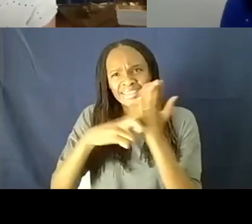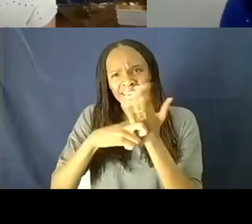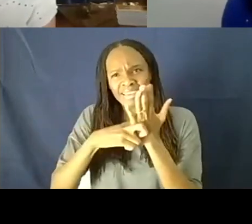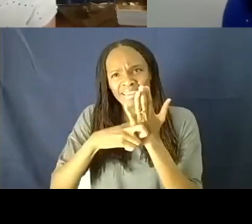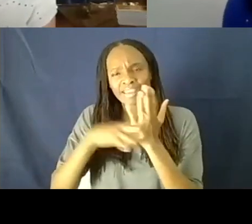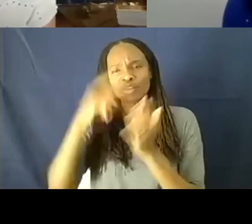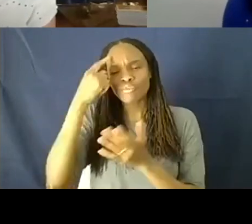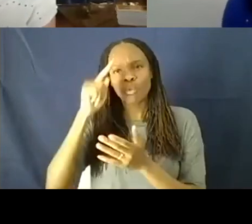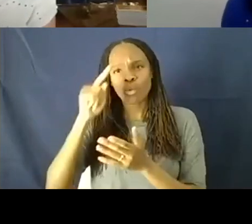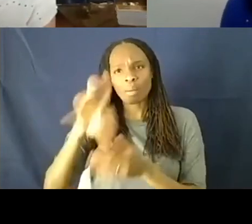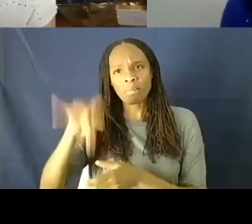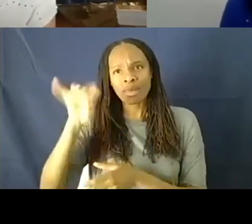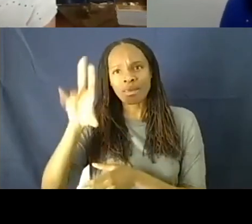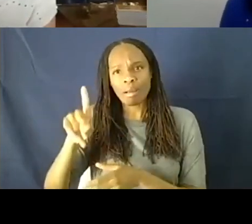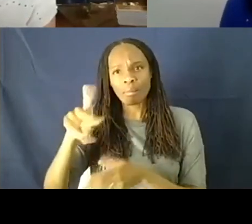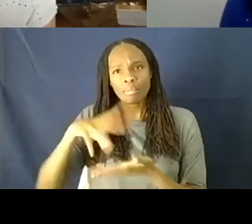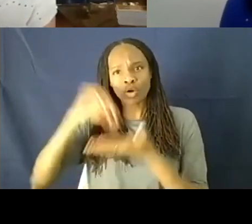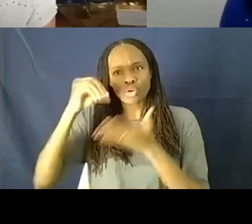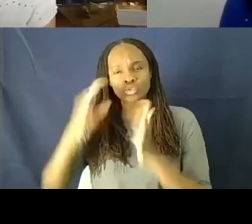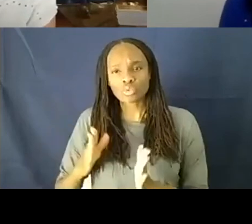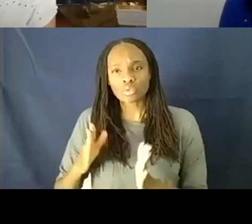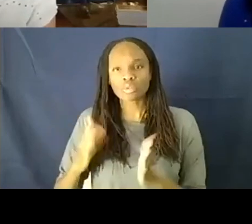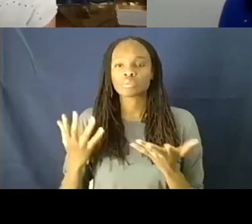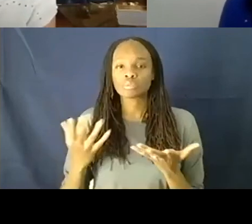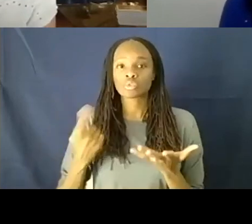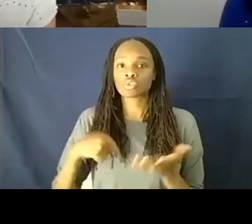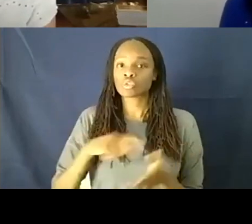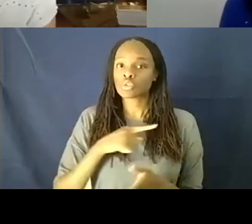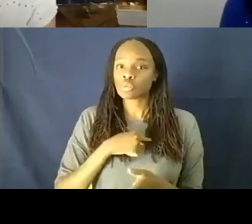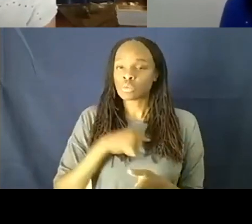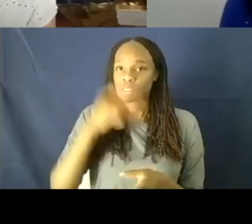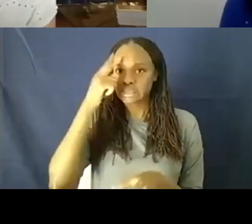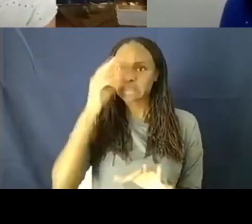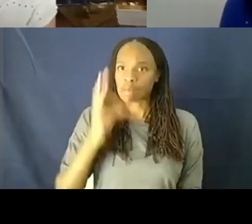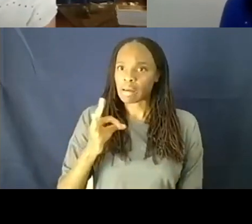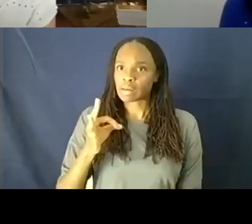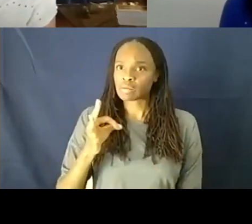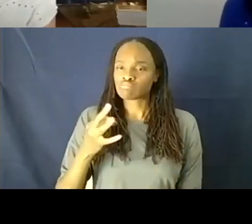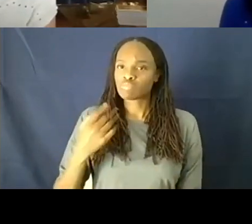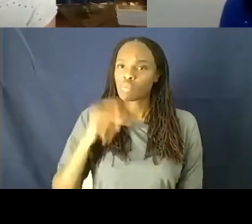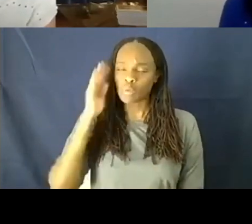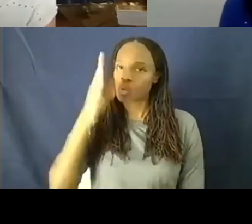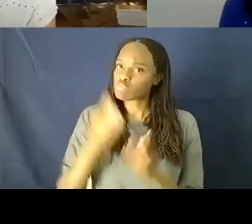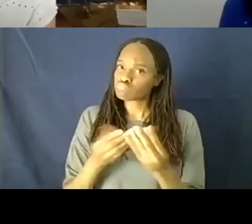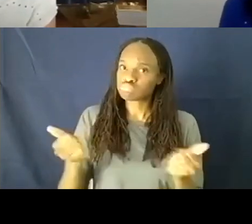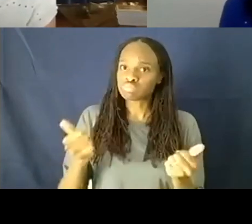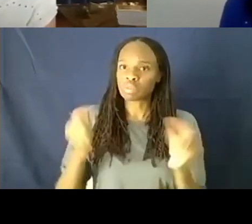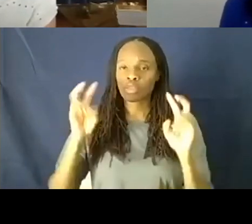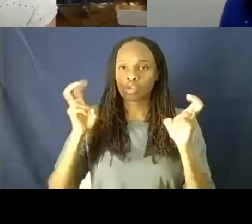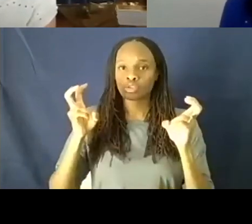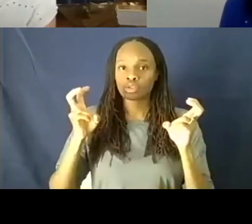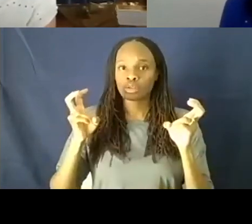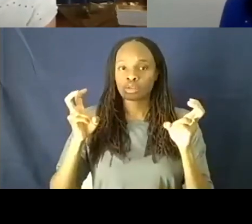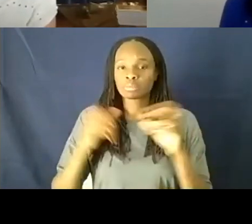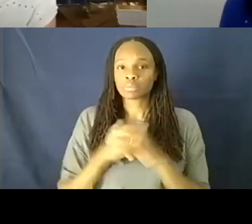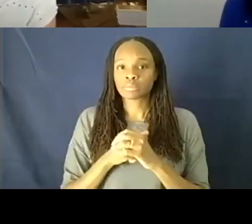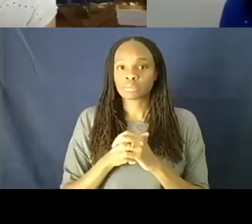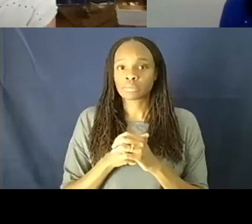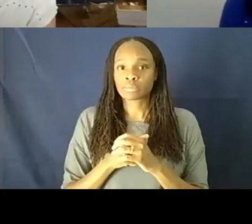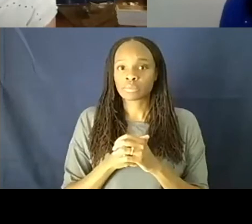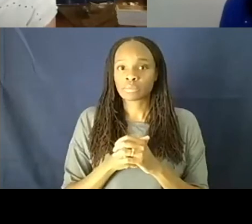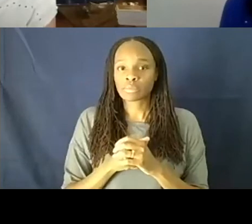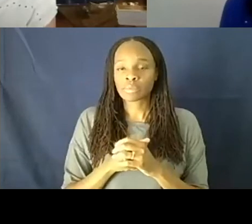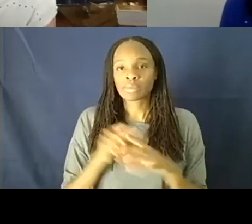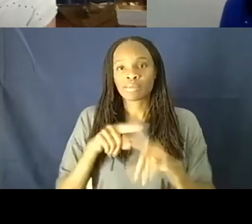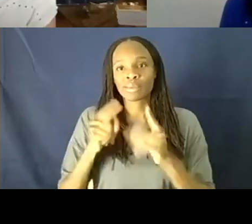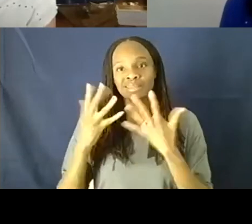student. Now, we made a commitment to resolve and address this issue. Unfortunately for us, the pandemic started.